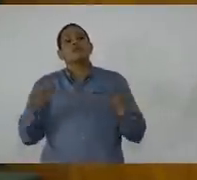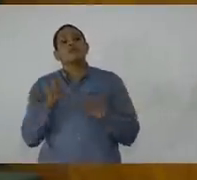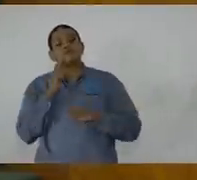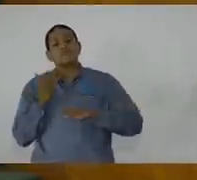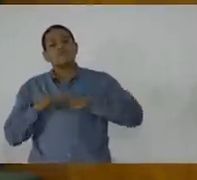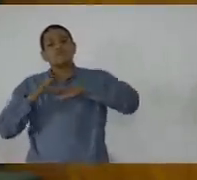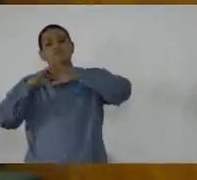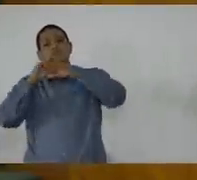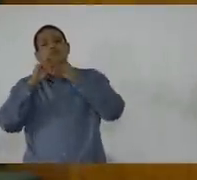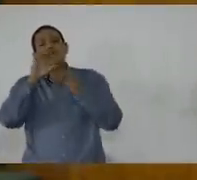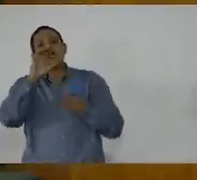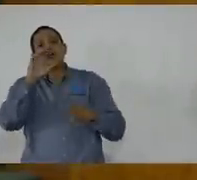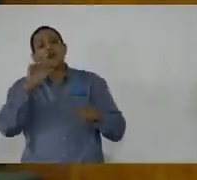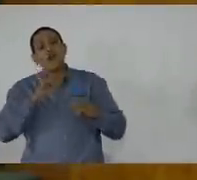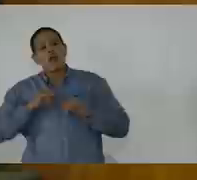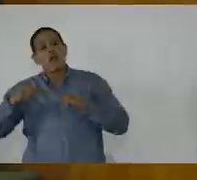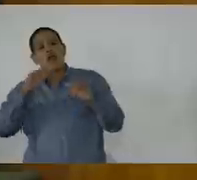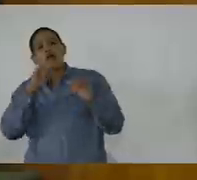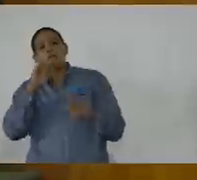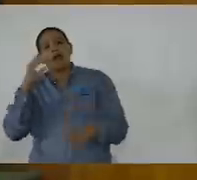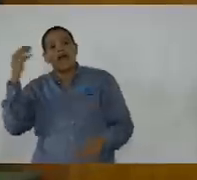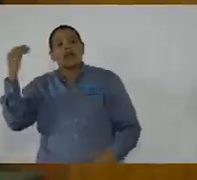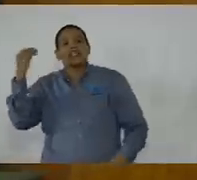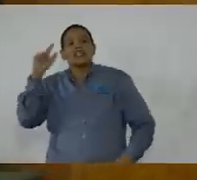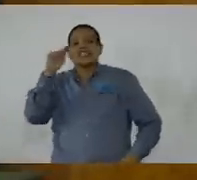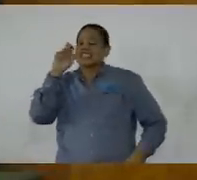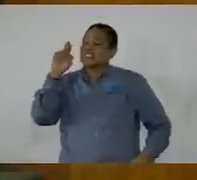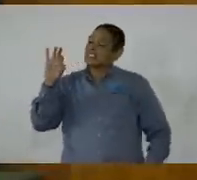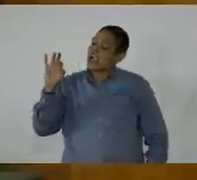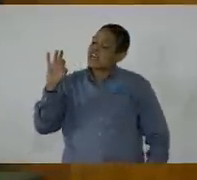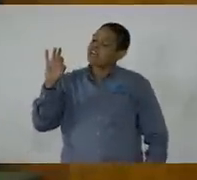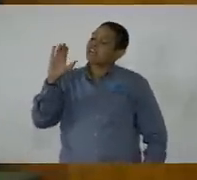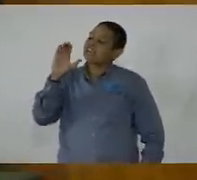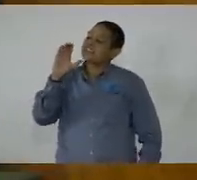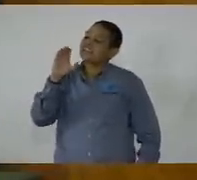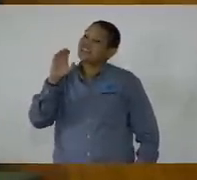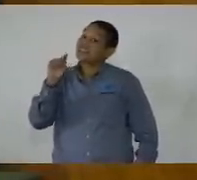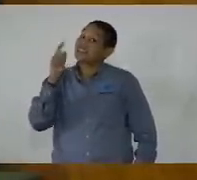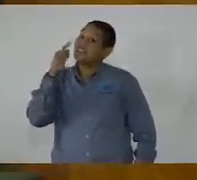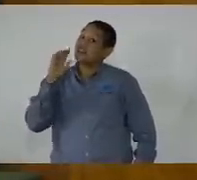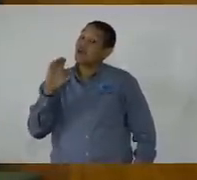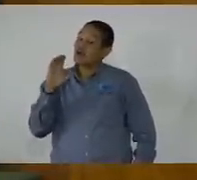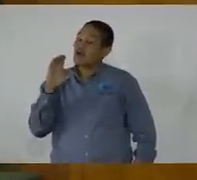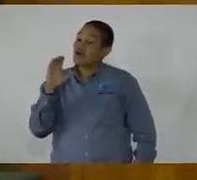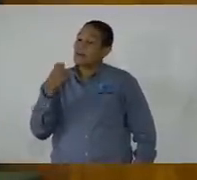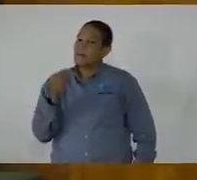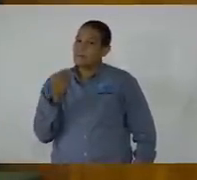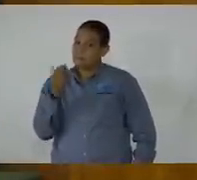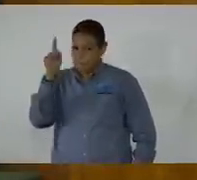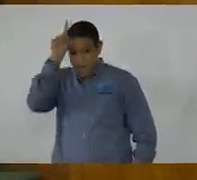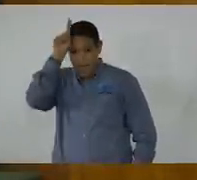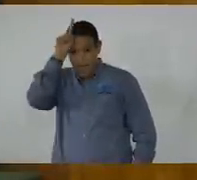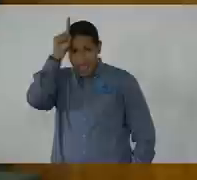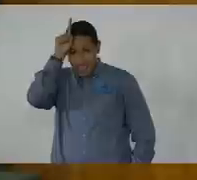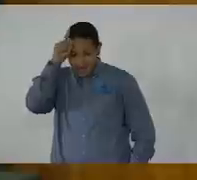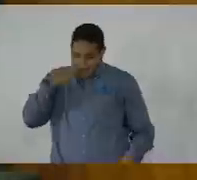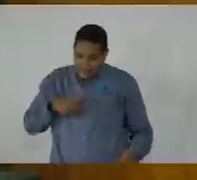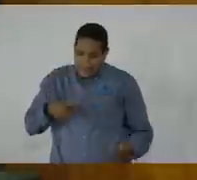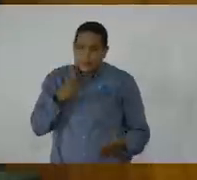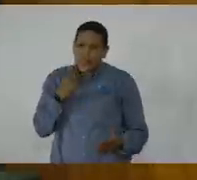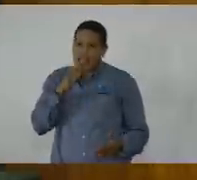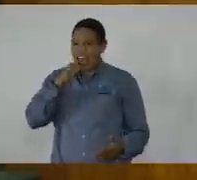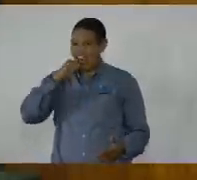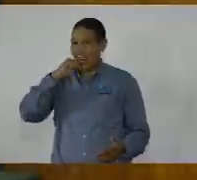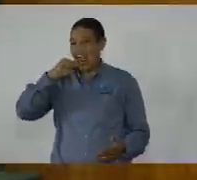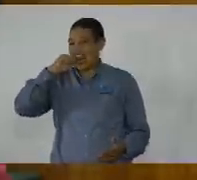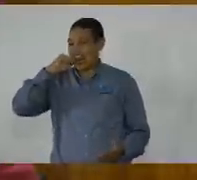increase in the common external tariff, CET, for condensed milk, which is currently listed on the list